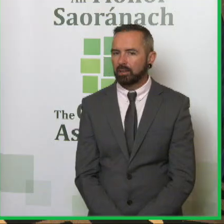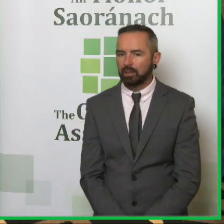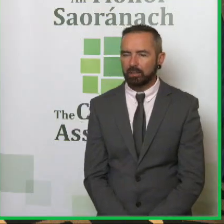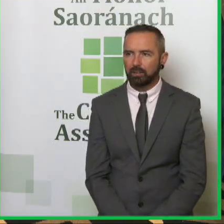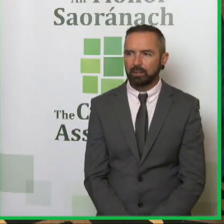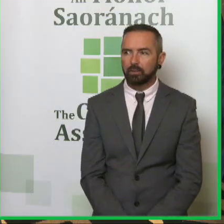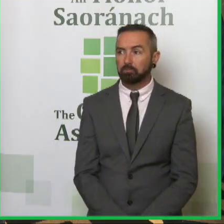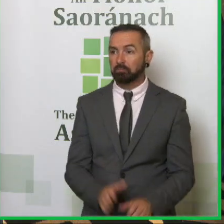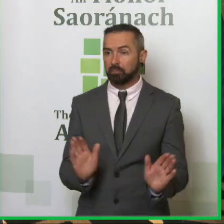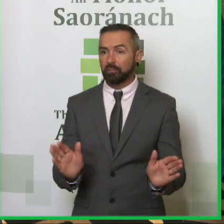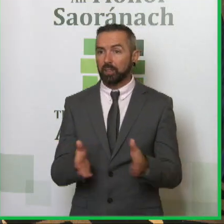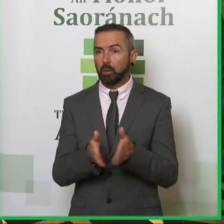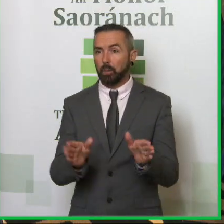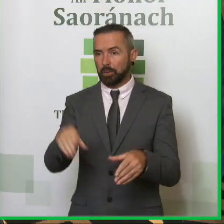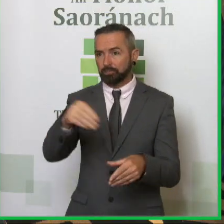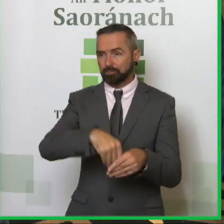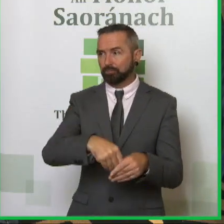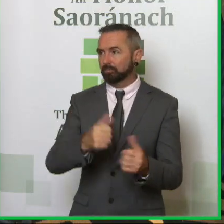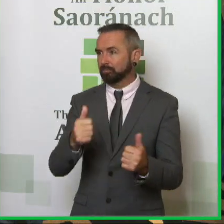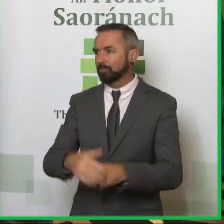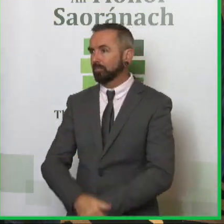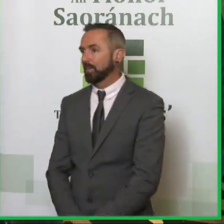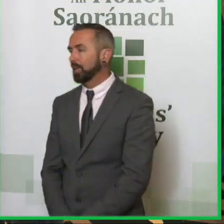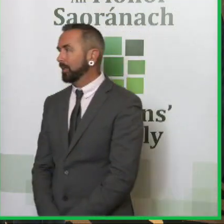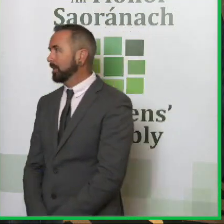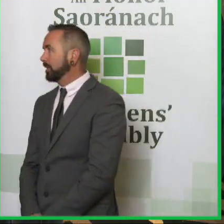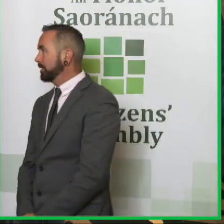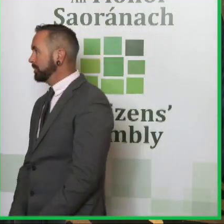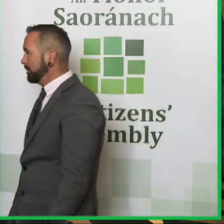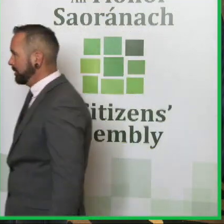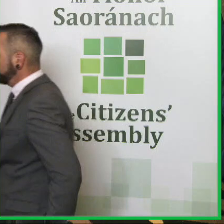Box is open. And the other box is open.